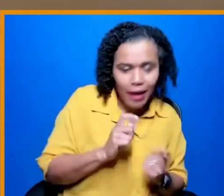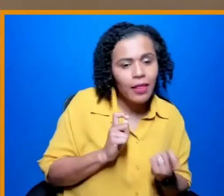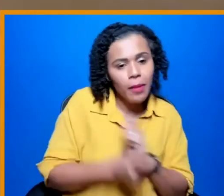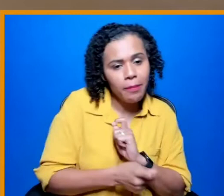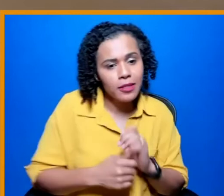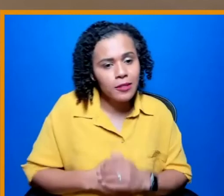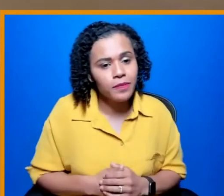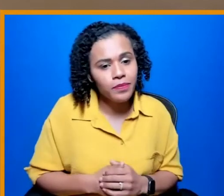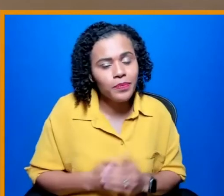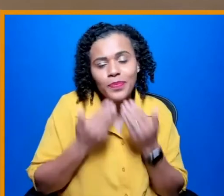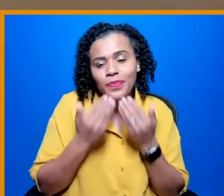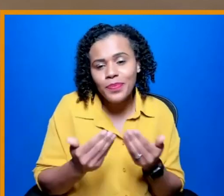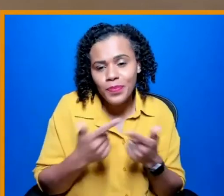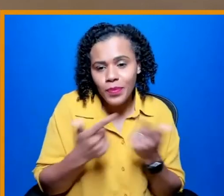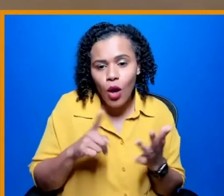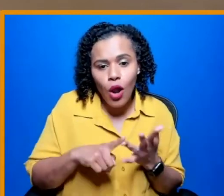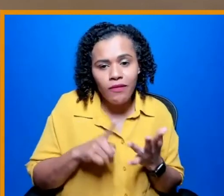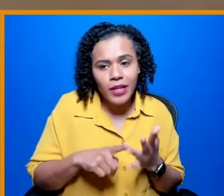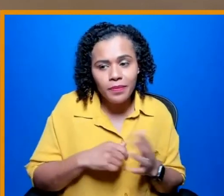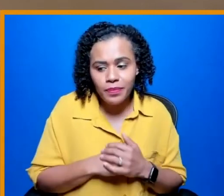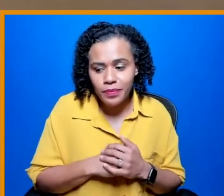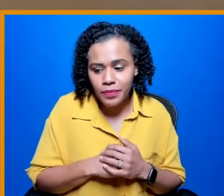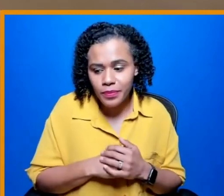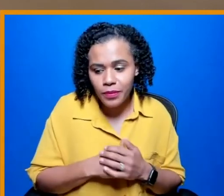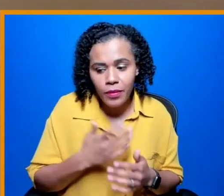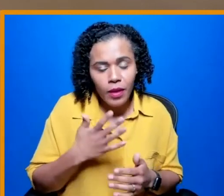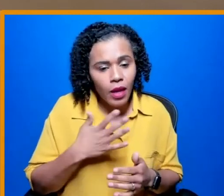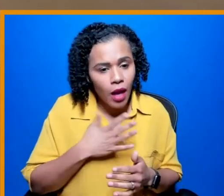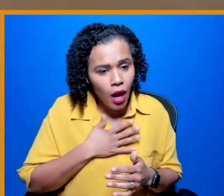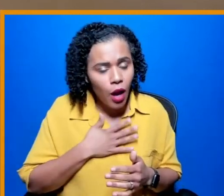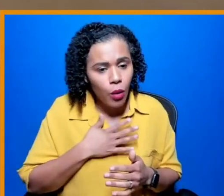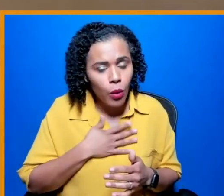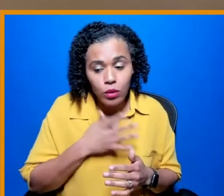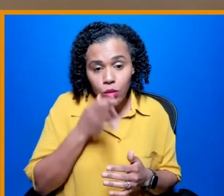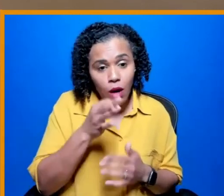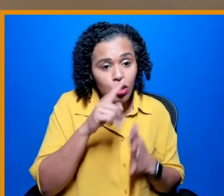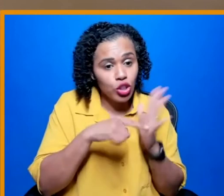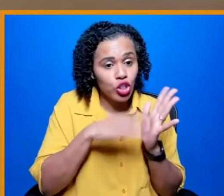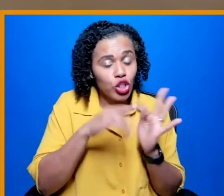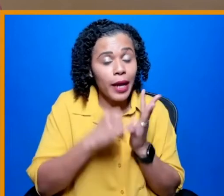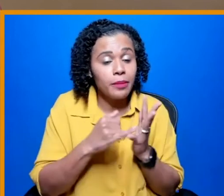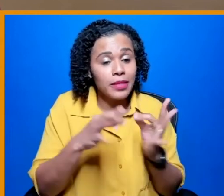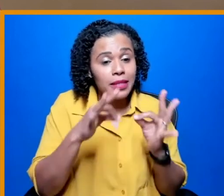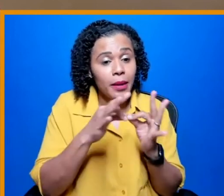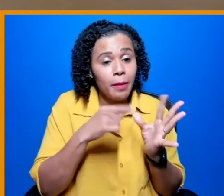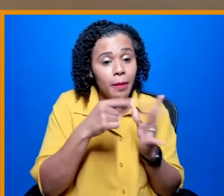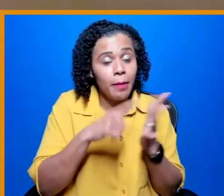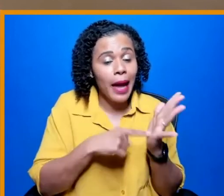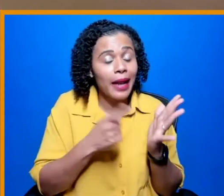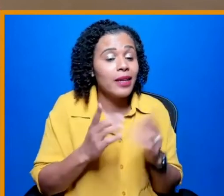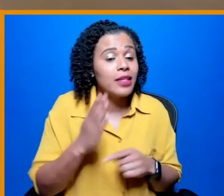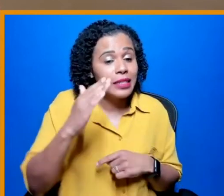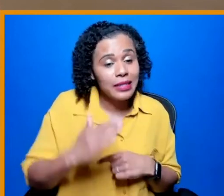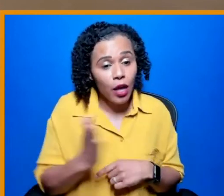Thank you very much, Oliver. And I would now like to ask James Bailey from Breckland and South West Norfolk to stand